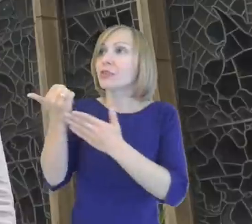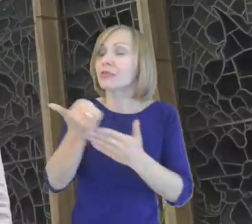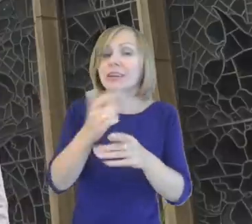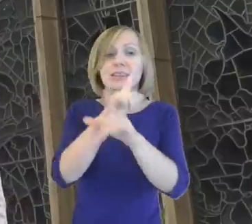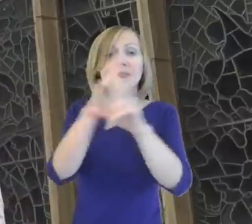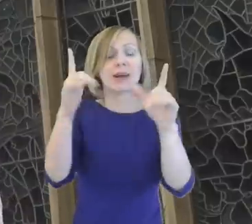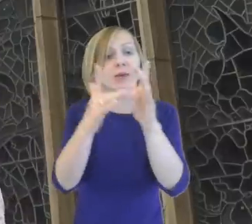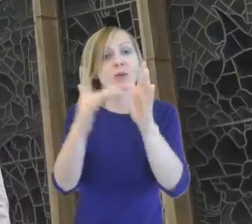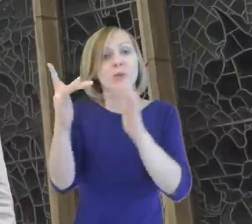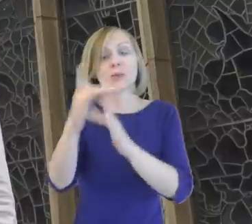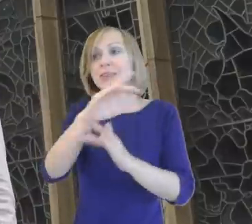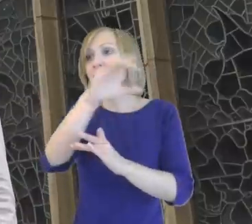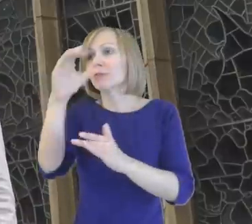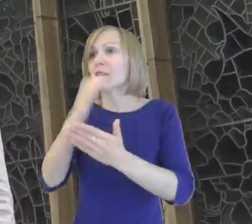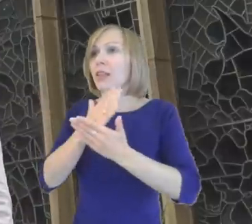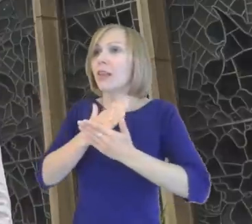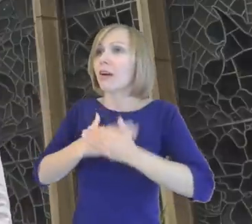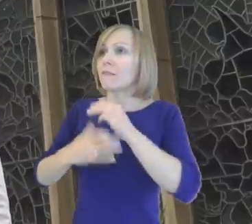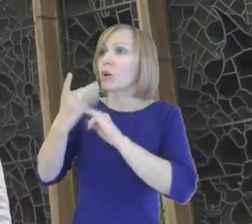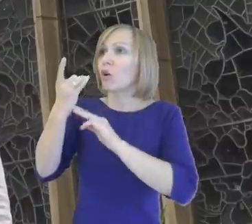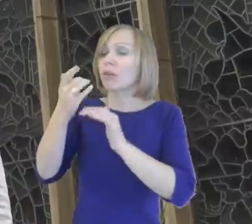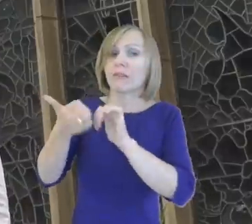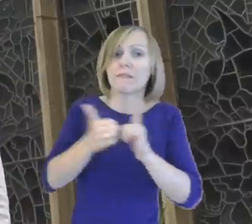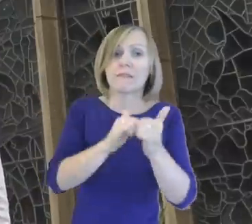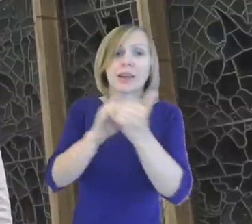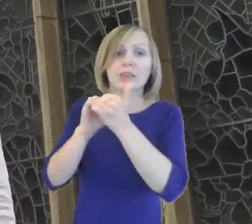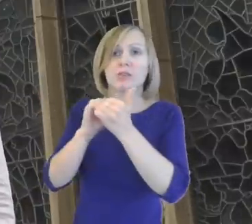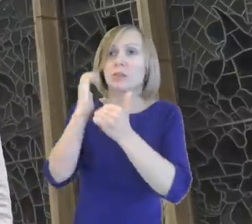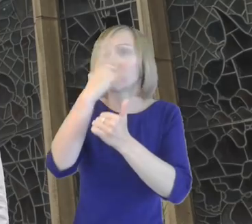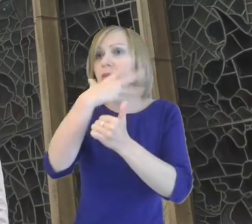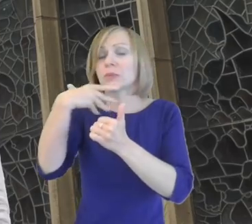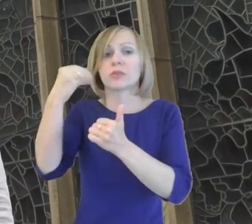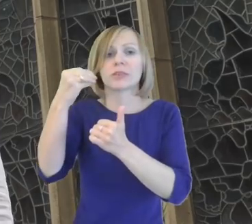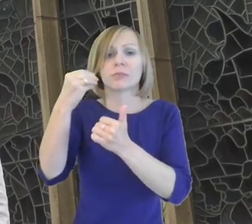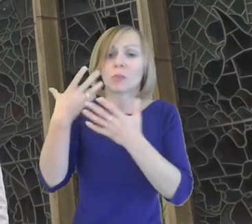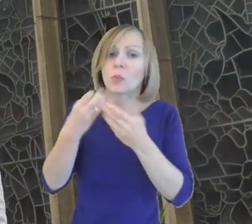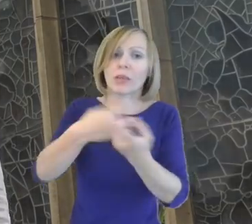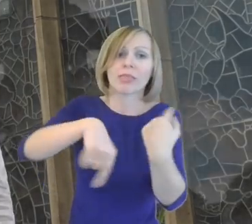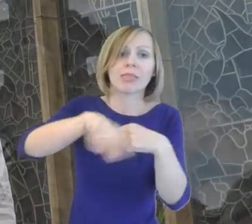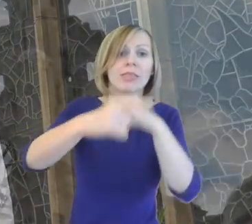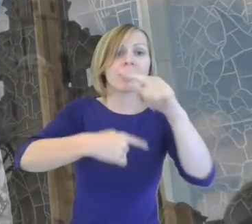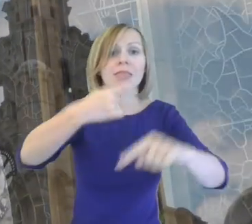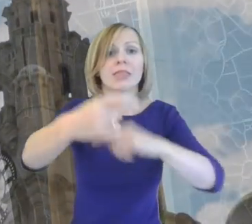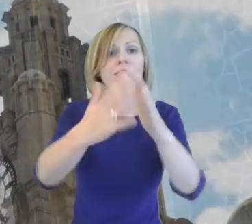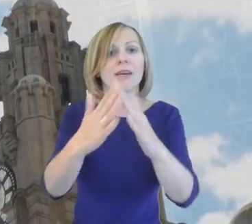Jesus Christ and the love of God and the fellowship of the Holy Ghost be with us all evermore. Amen.